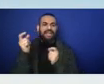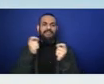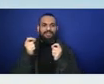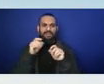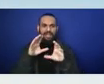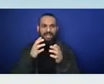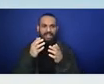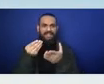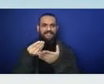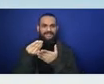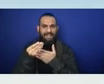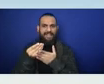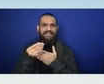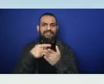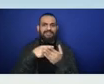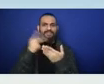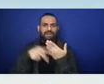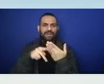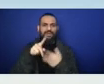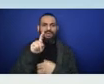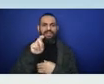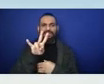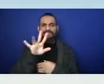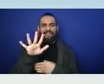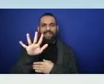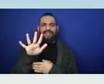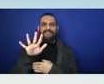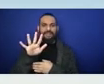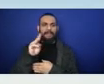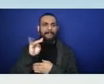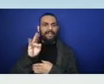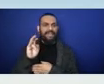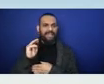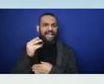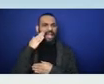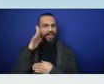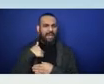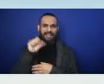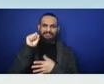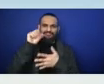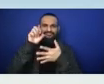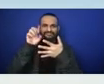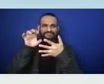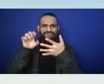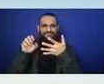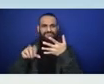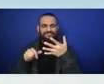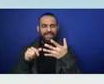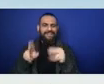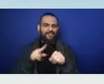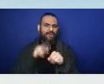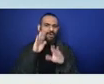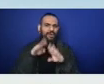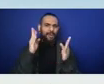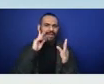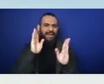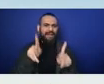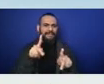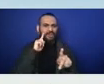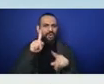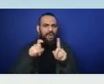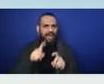that provide local news services and public health guidance during the pandemic. There's also a community navigator, technical assistance,